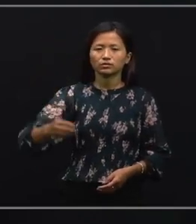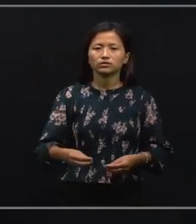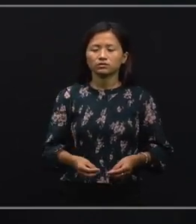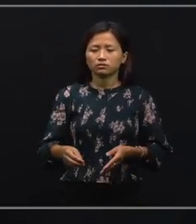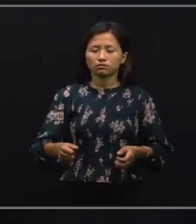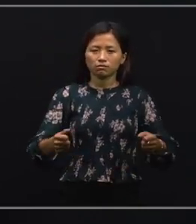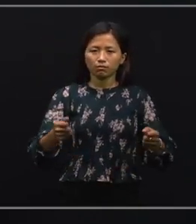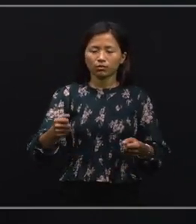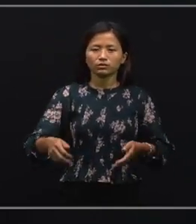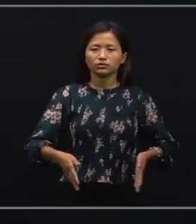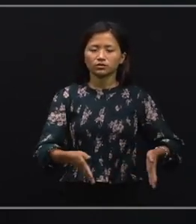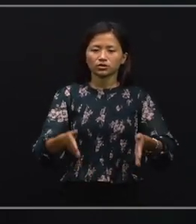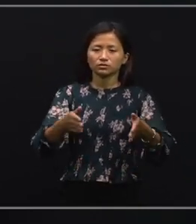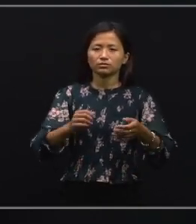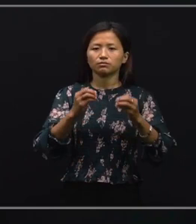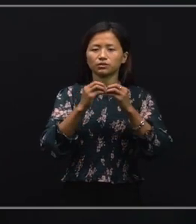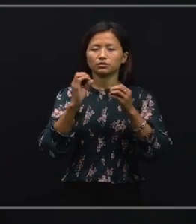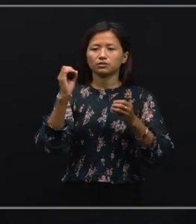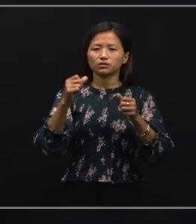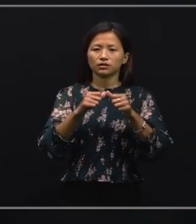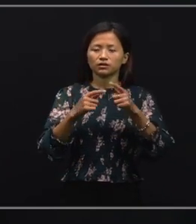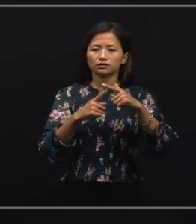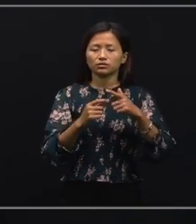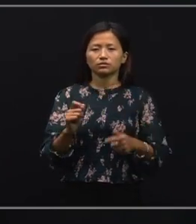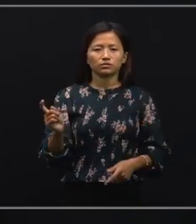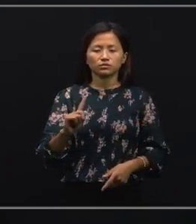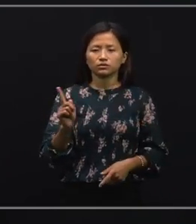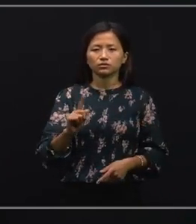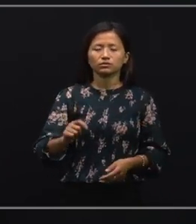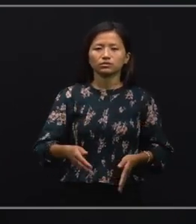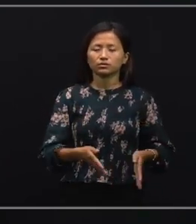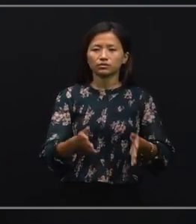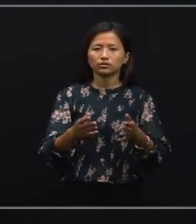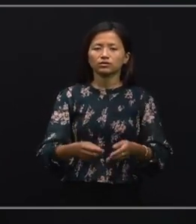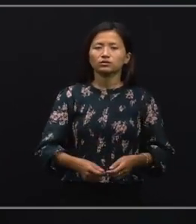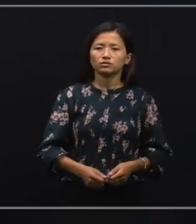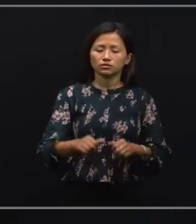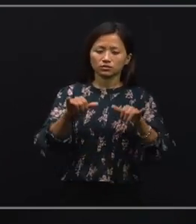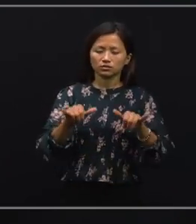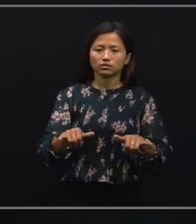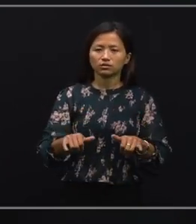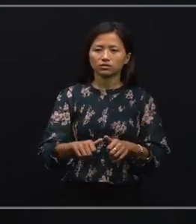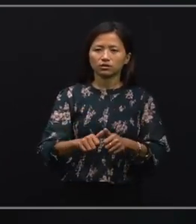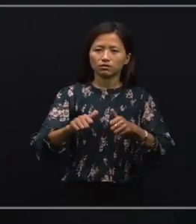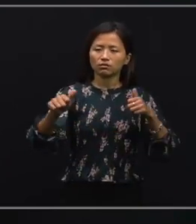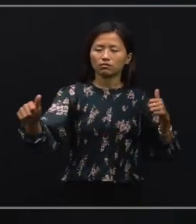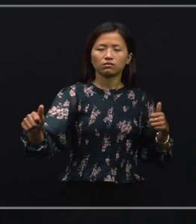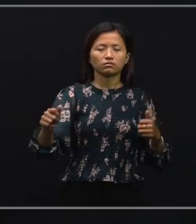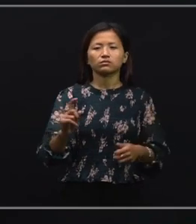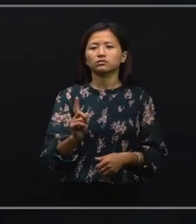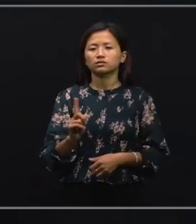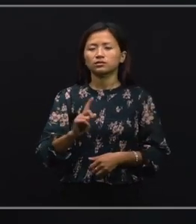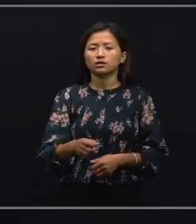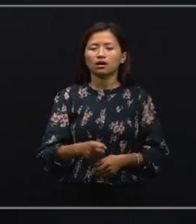he also appears to be in such a hurry because he said, "Do not tarry." The word tarry means to stay longer or to hold back.